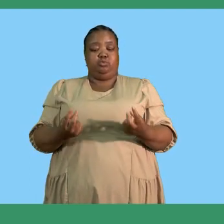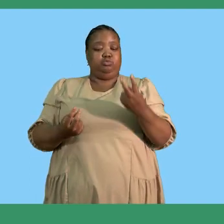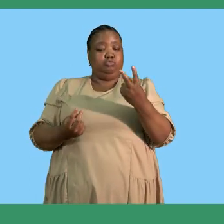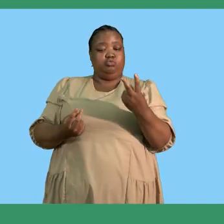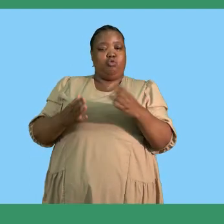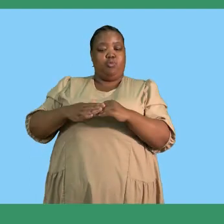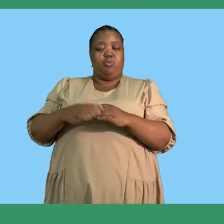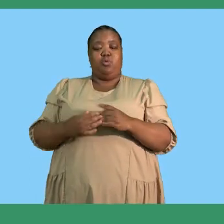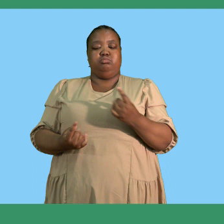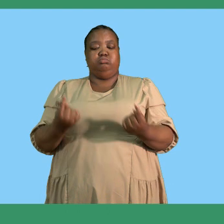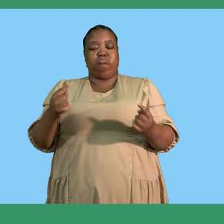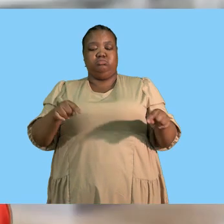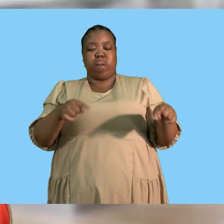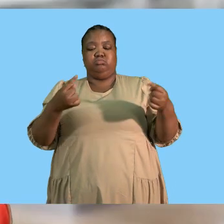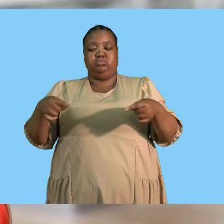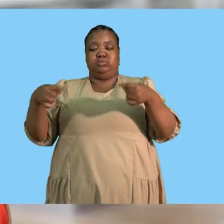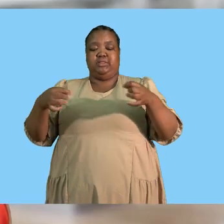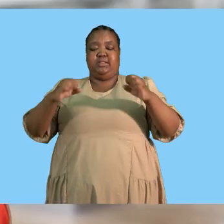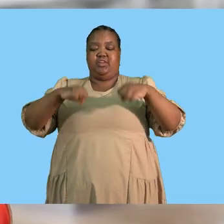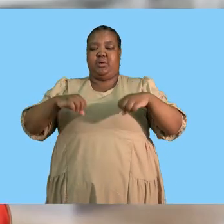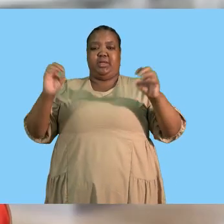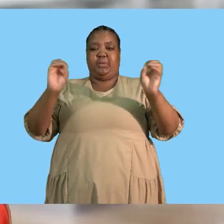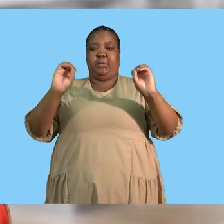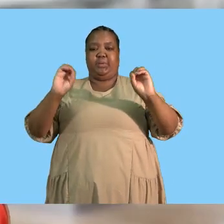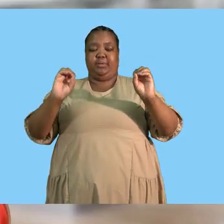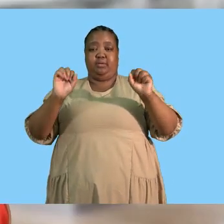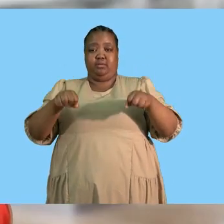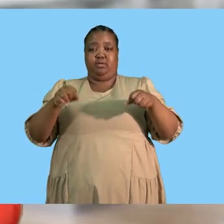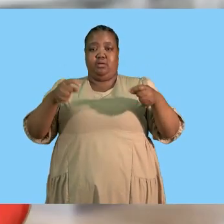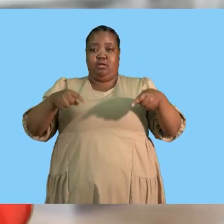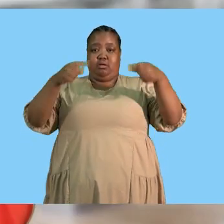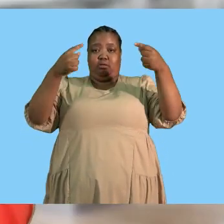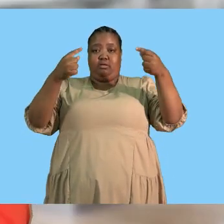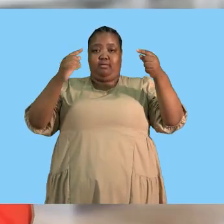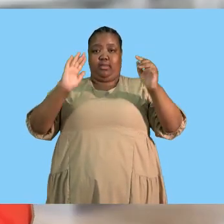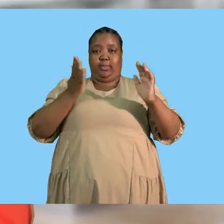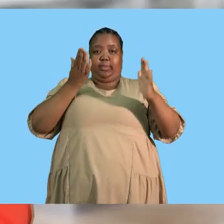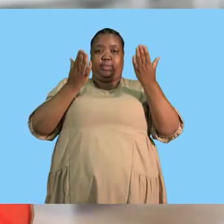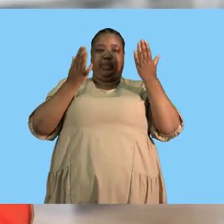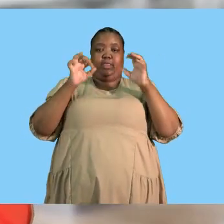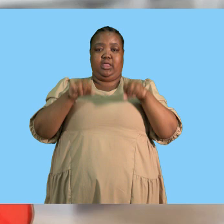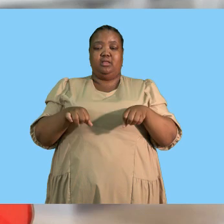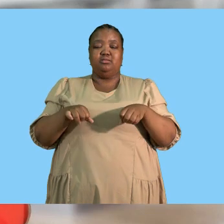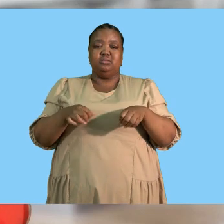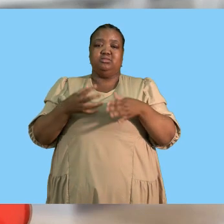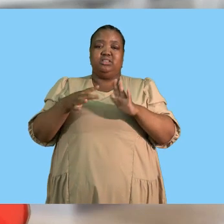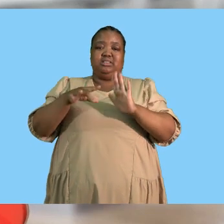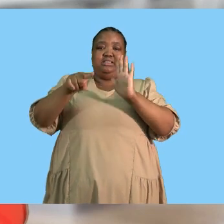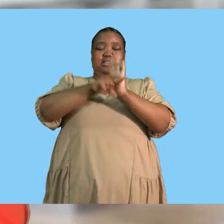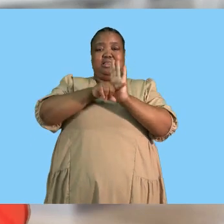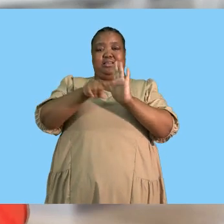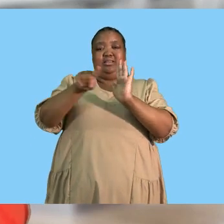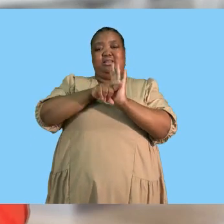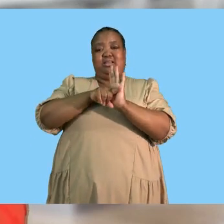more people. Now, it is very important for you to note that when conflict arises, there is going to be